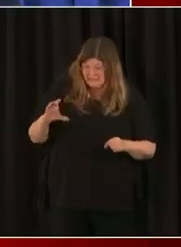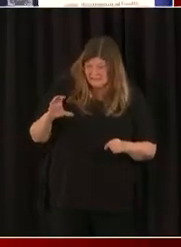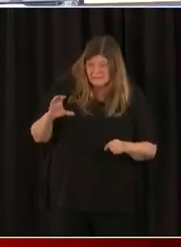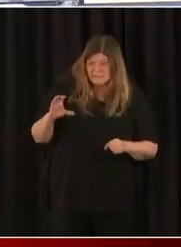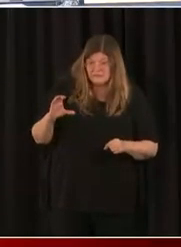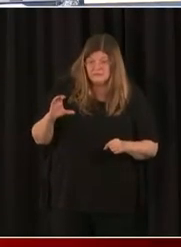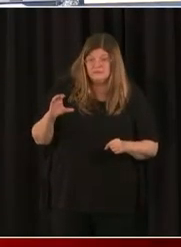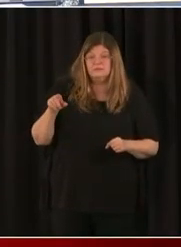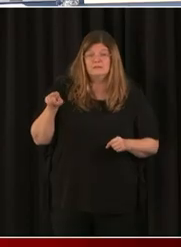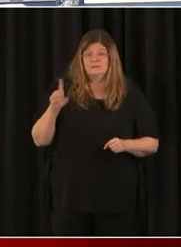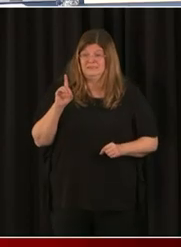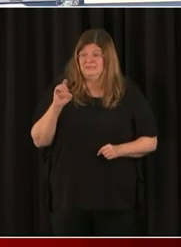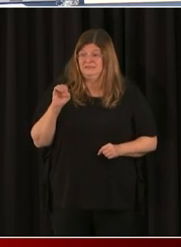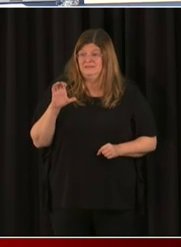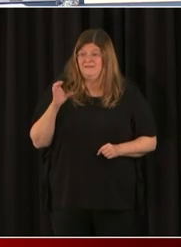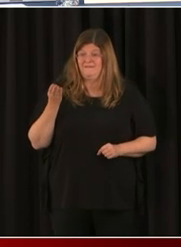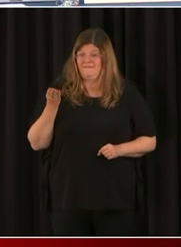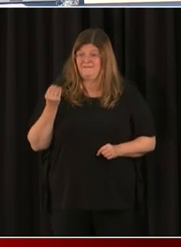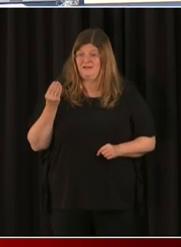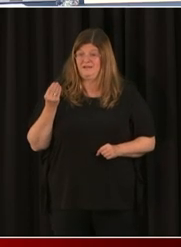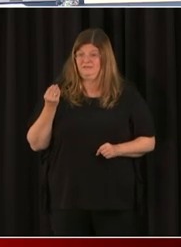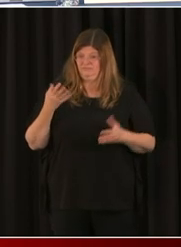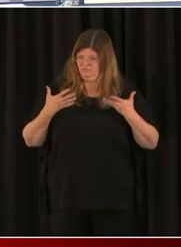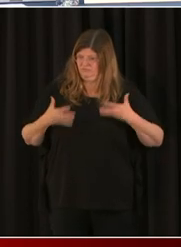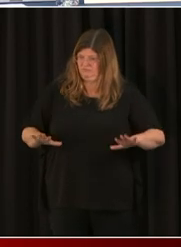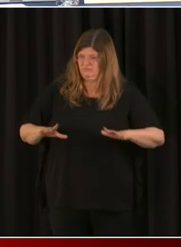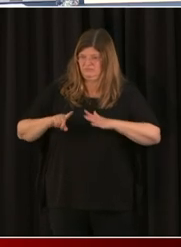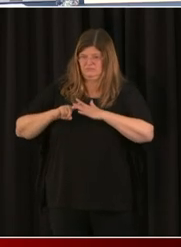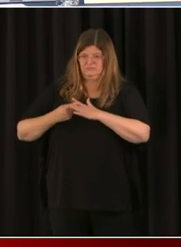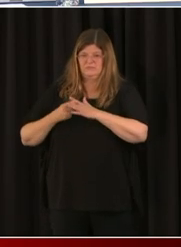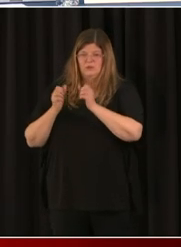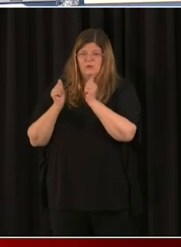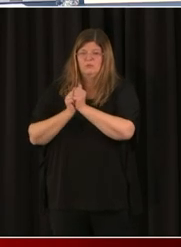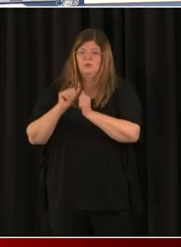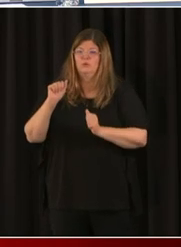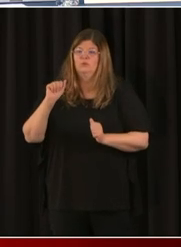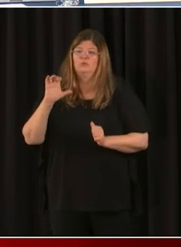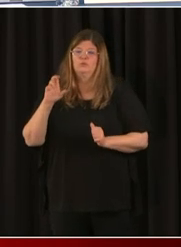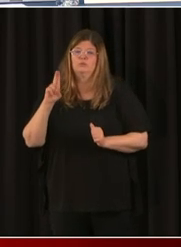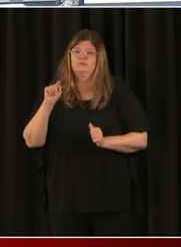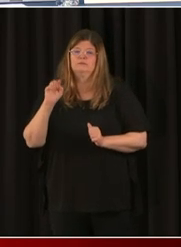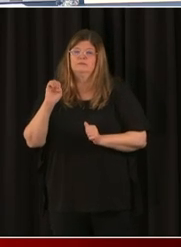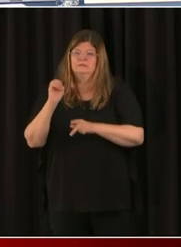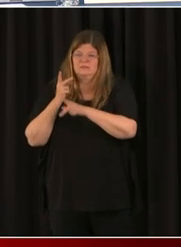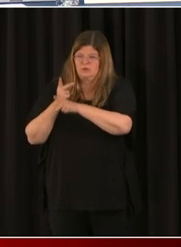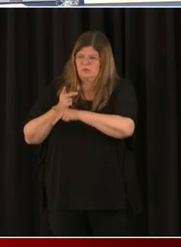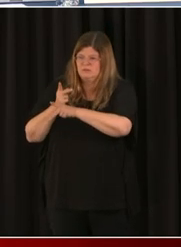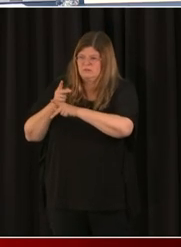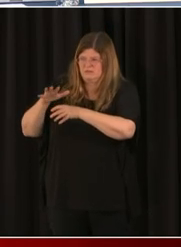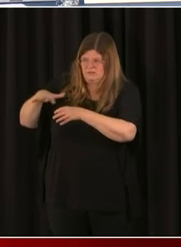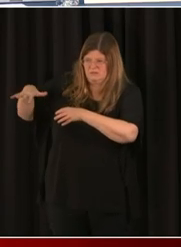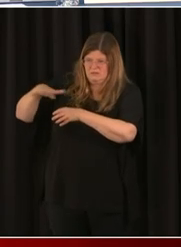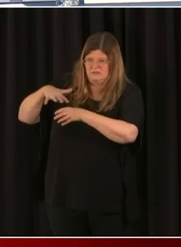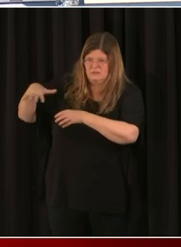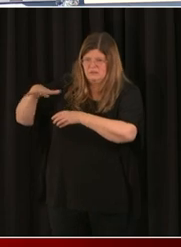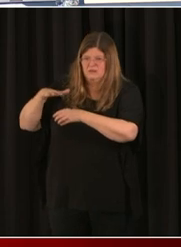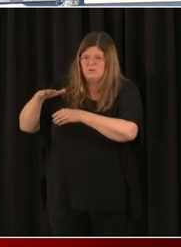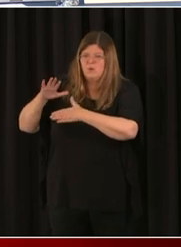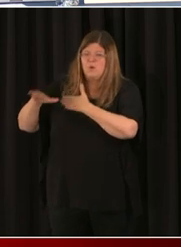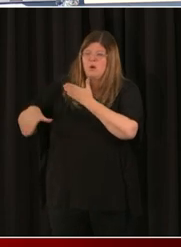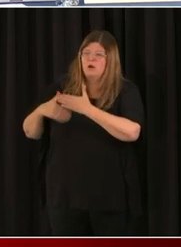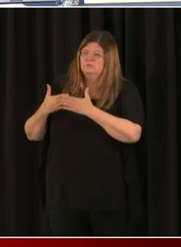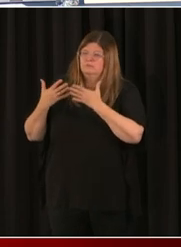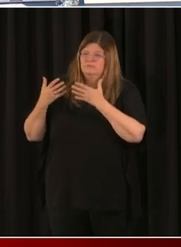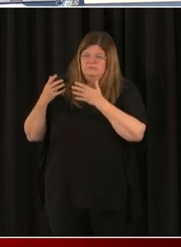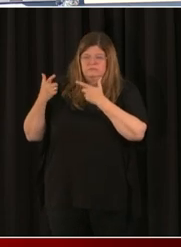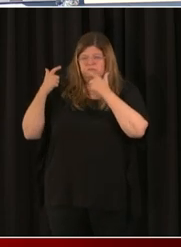of December 14th, we began with our acute care settings, which was within our health system. So all of our large health